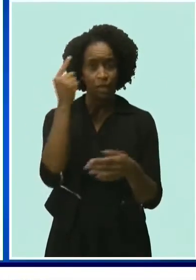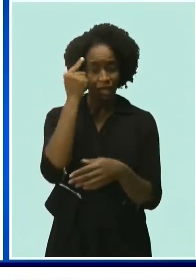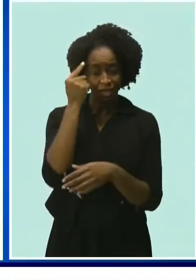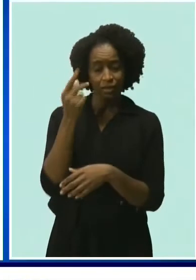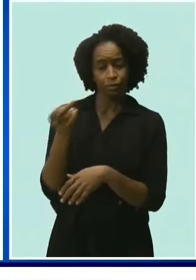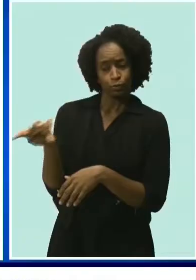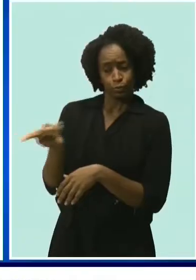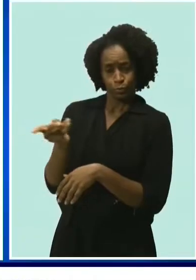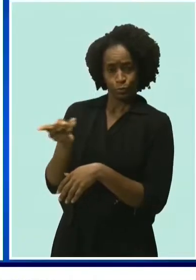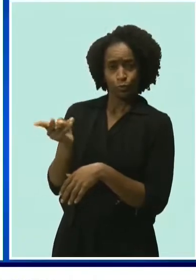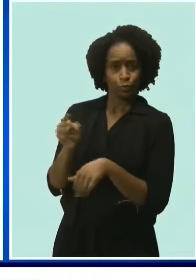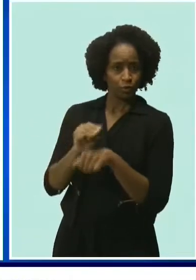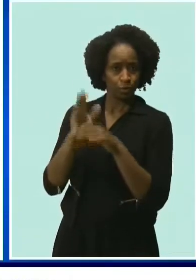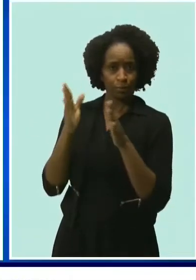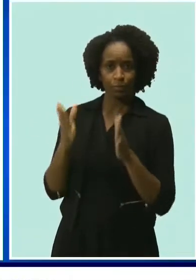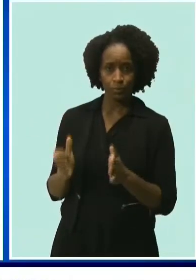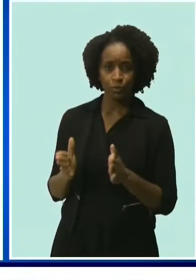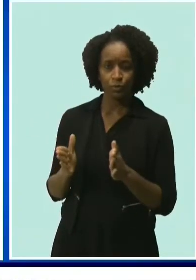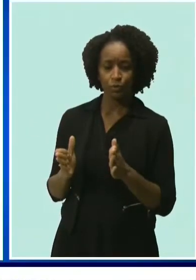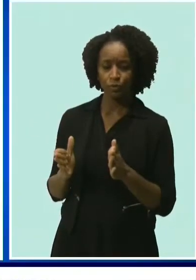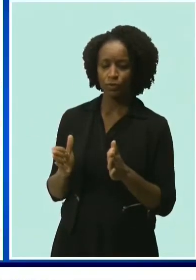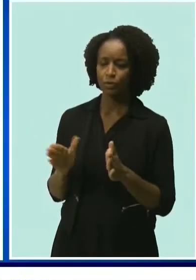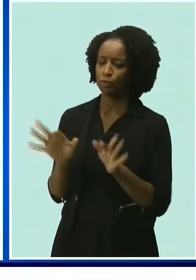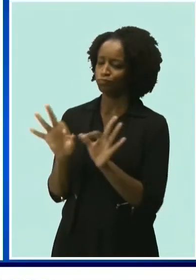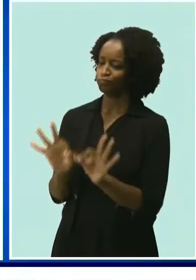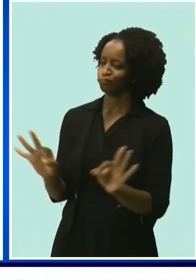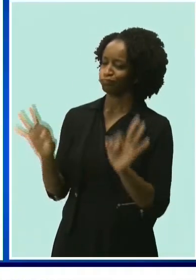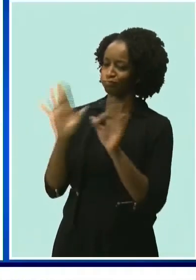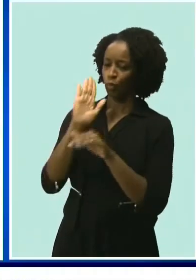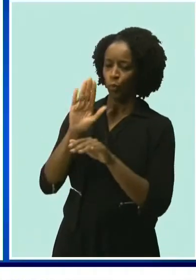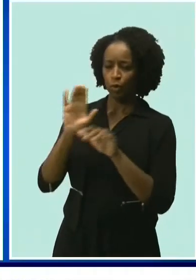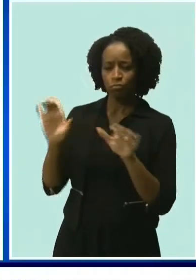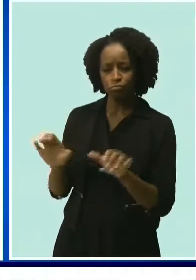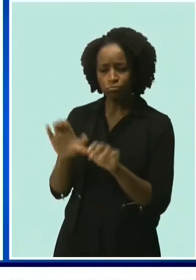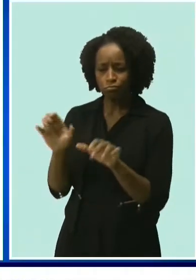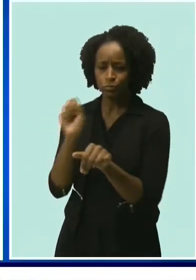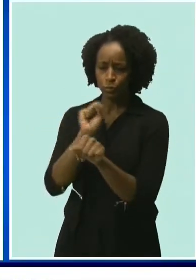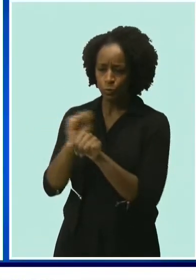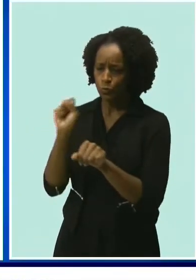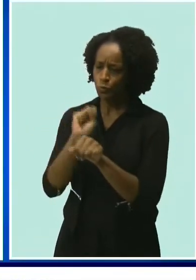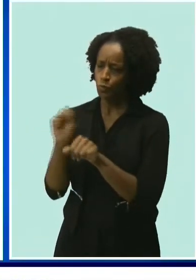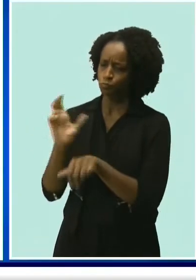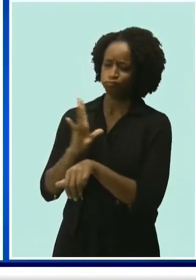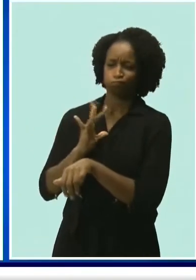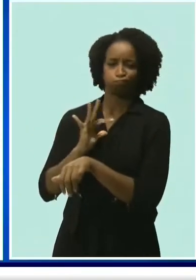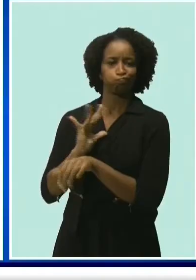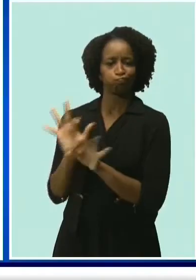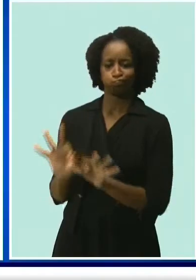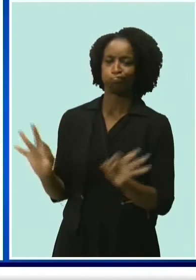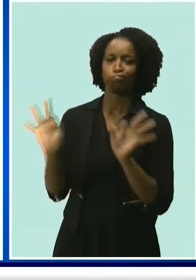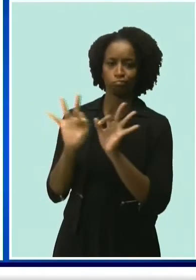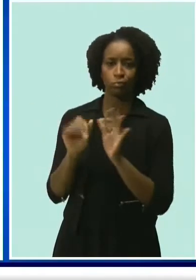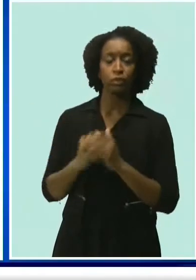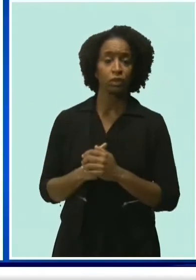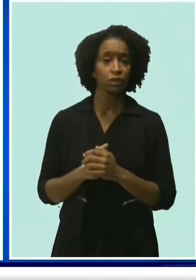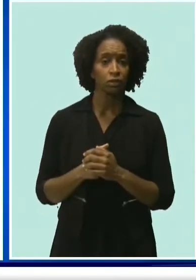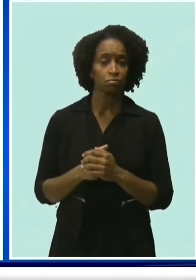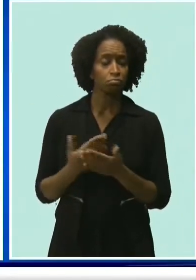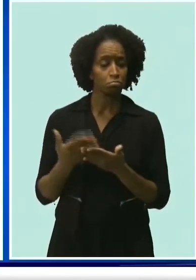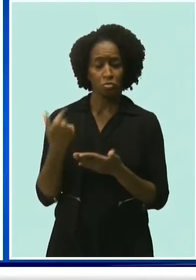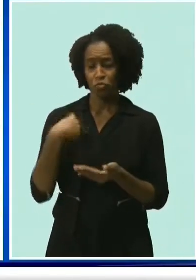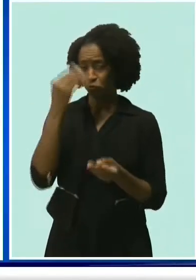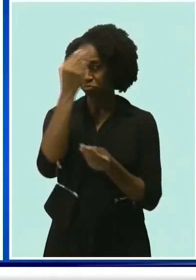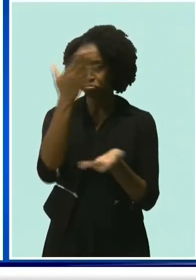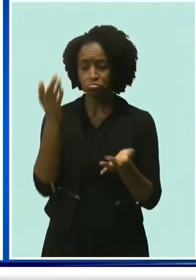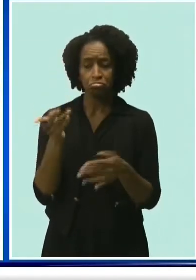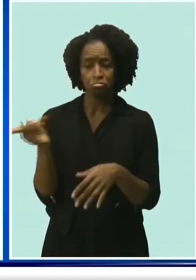and Goodinedjal will add tremendous value. They both have, as I said yesterday, a distinguished track record in the